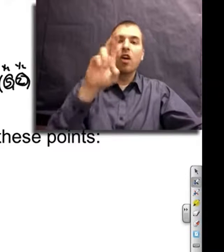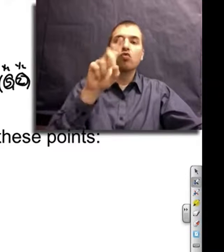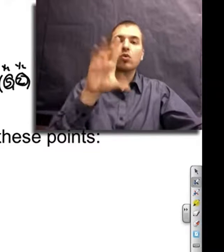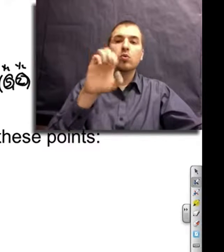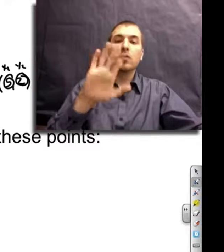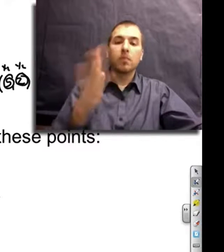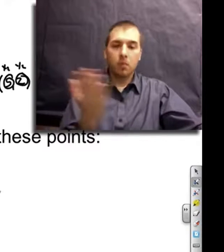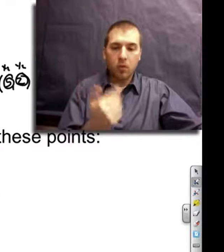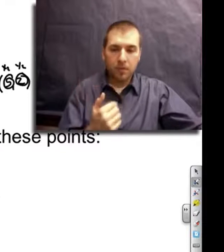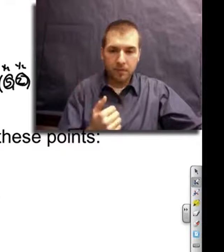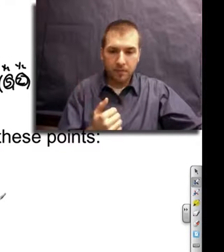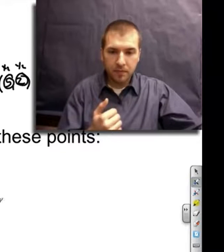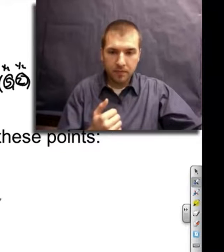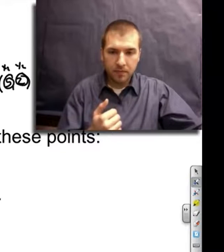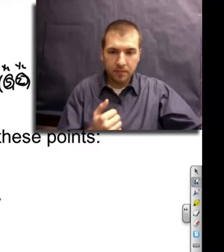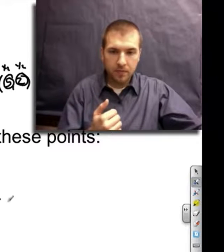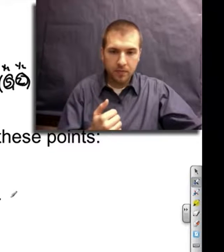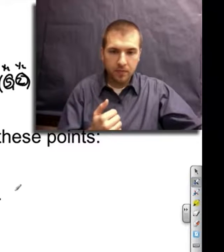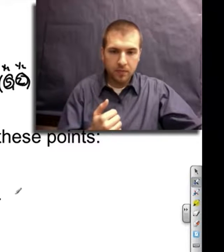So make them positives.